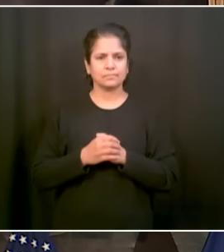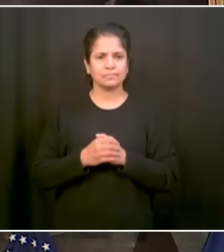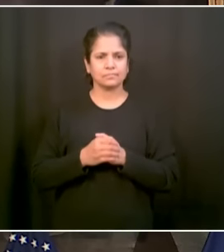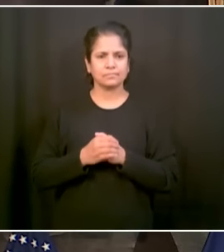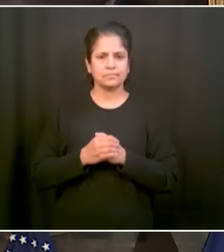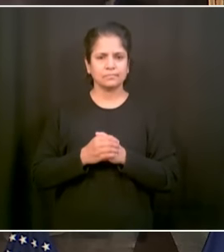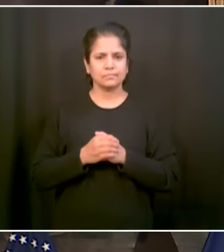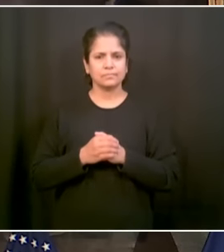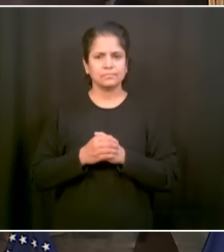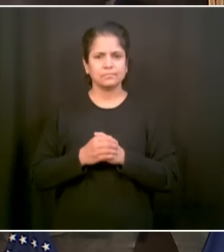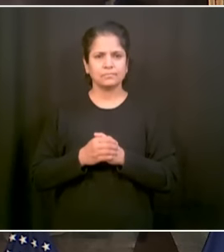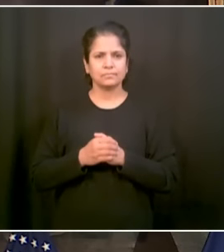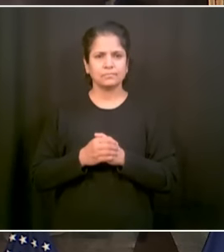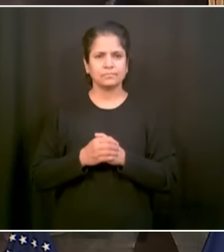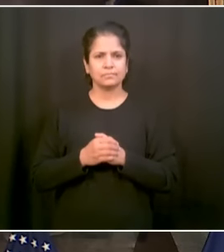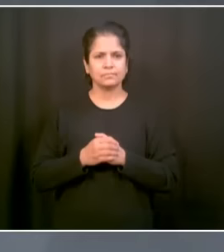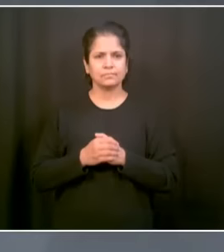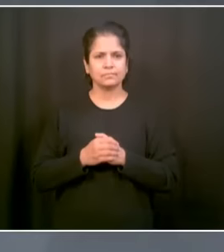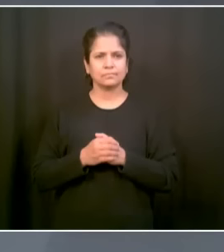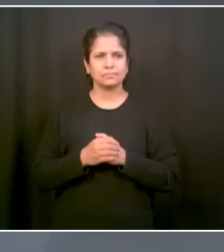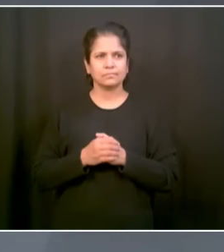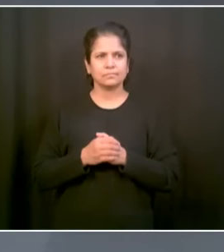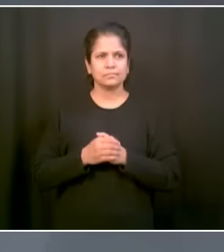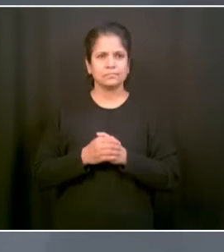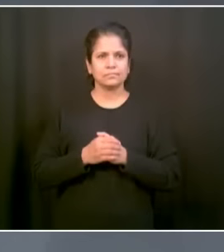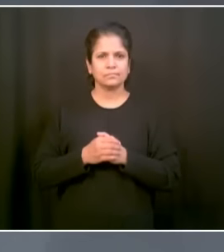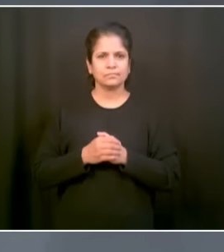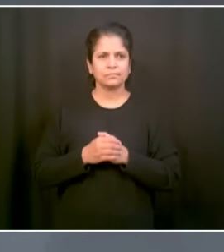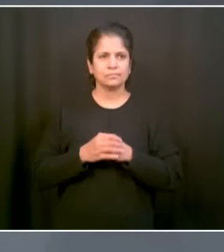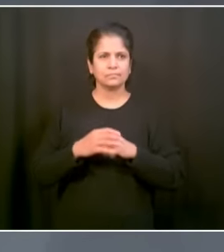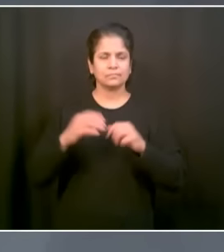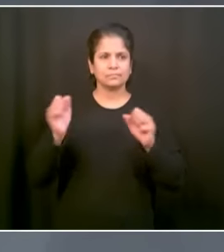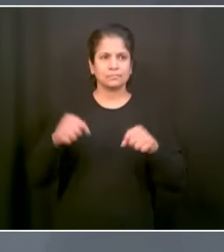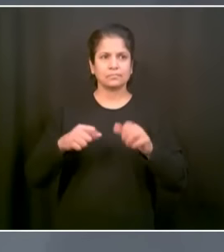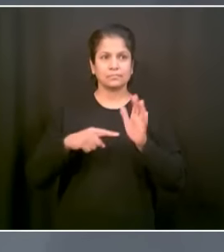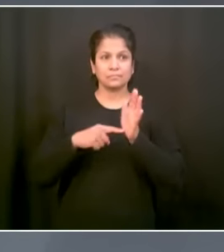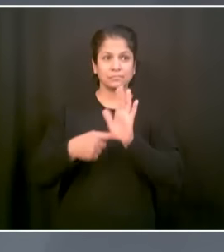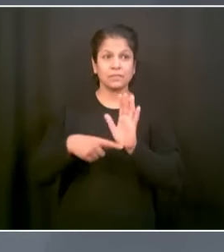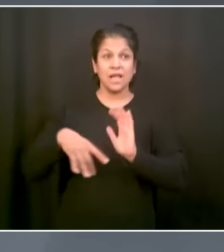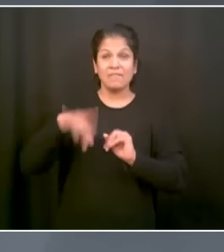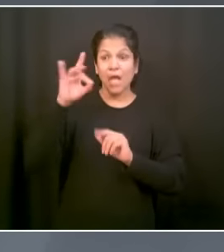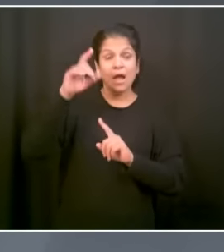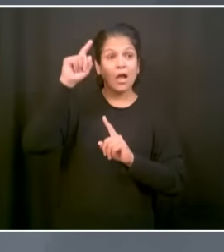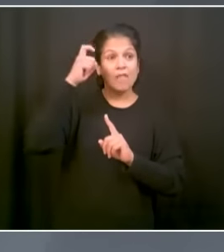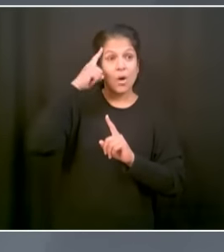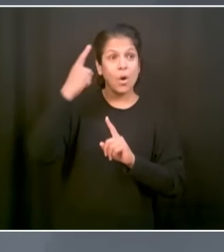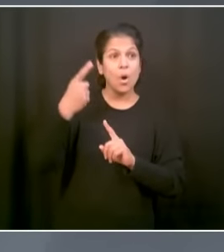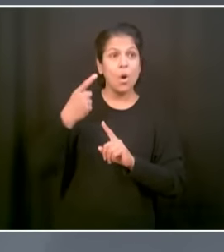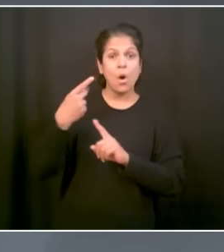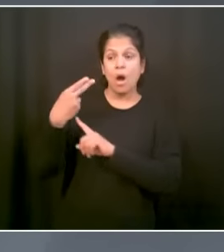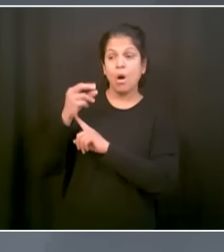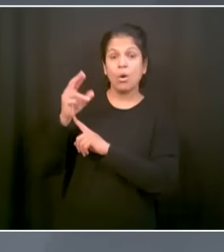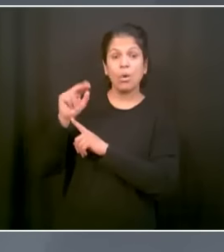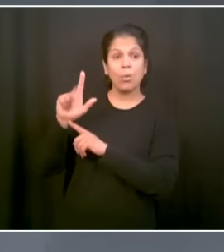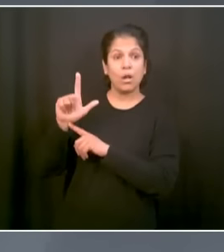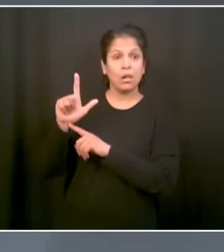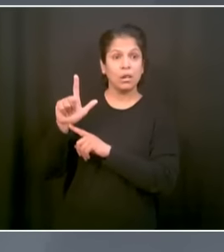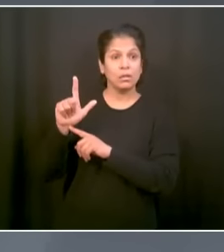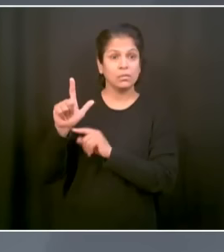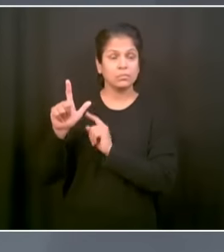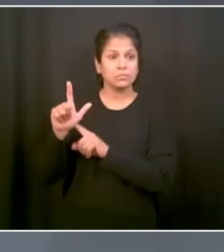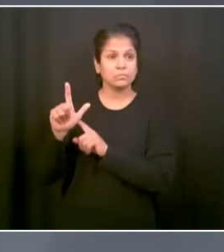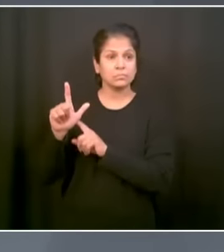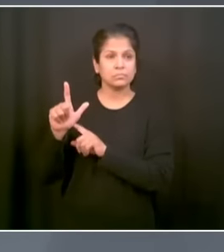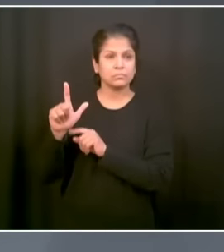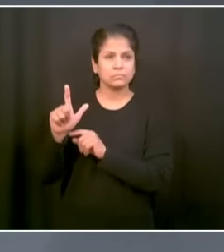this imbalance? I think we can find in Governor Cuomo's record a wide variety of examples of costs that had historically been borne by the state that